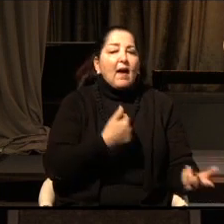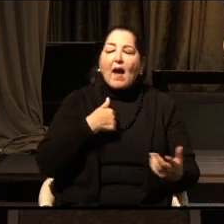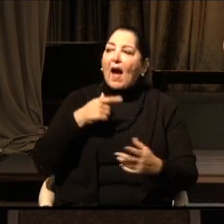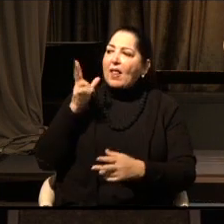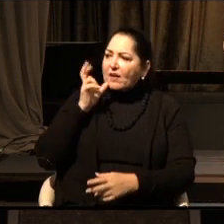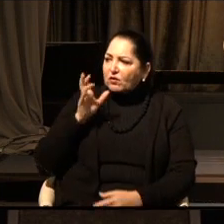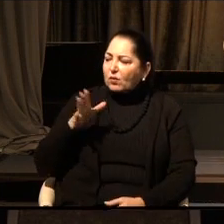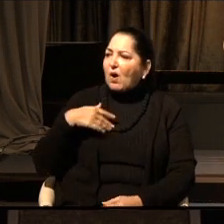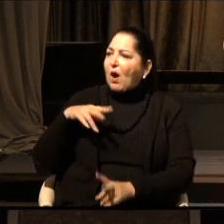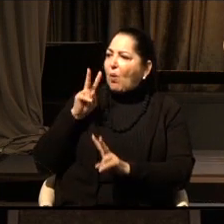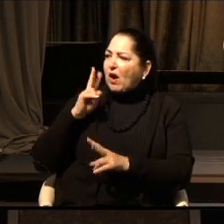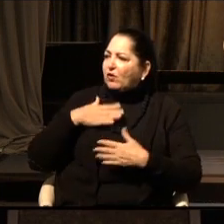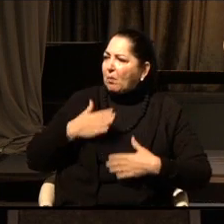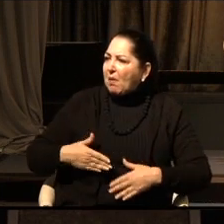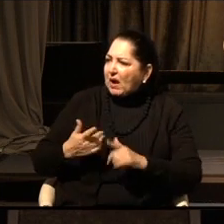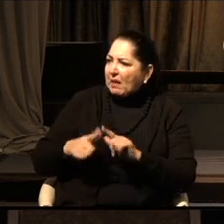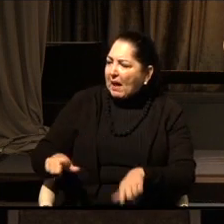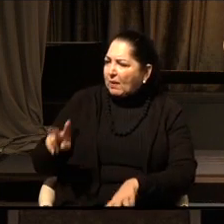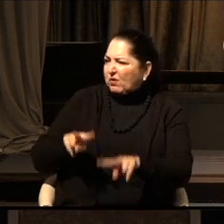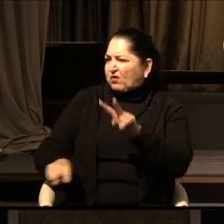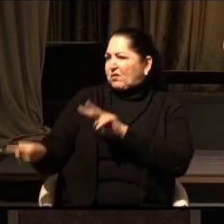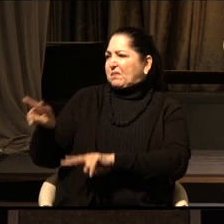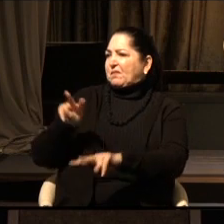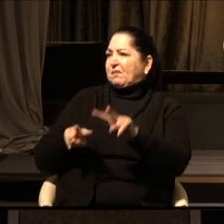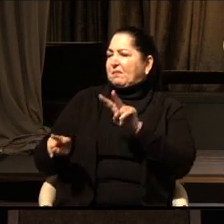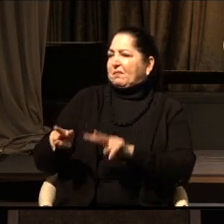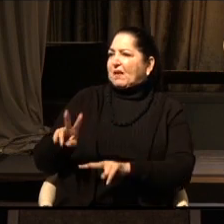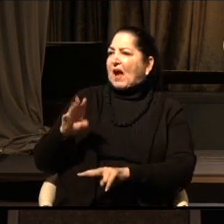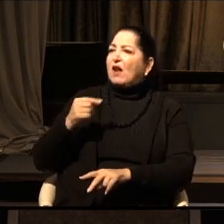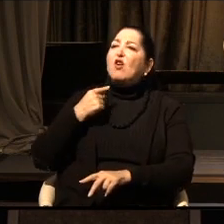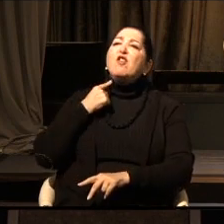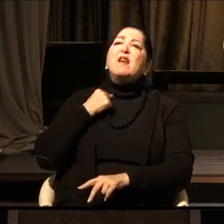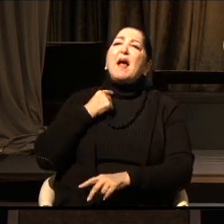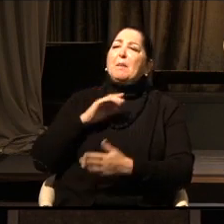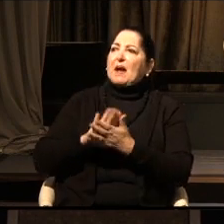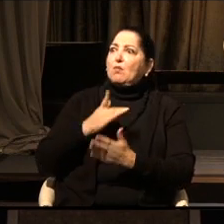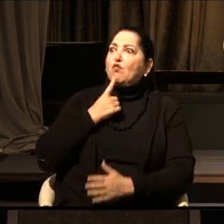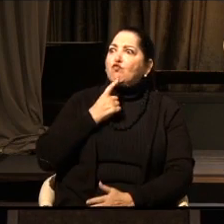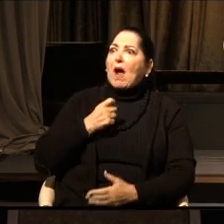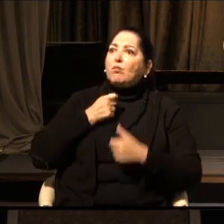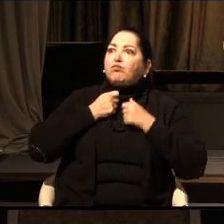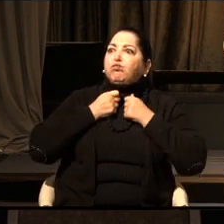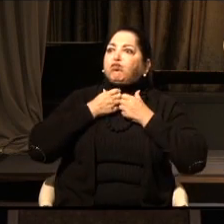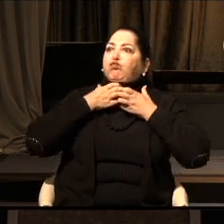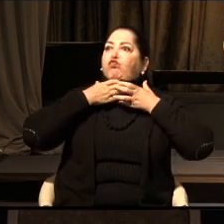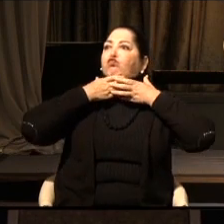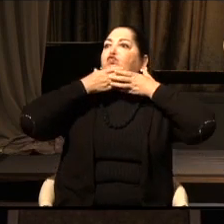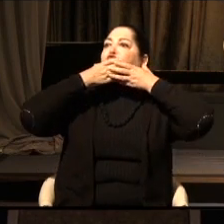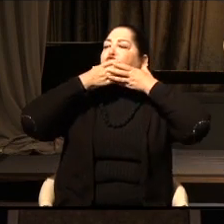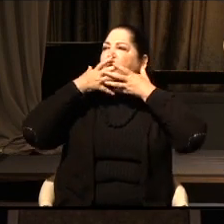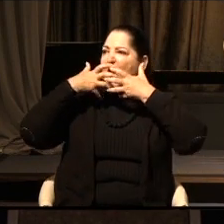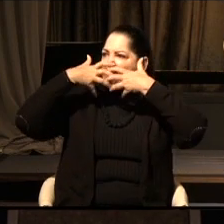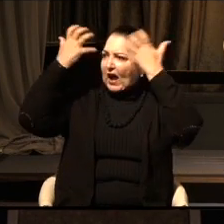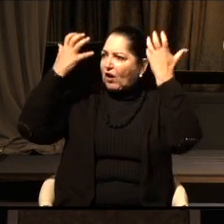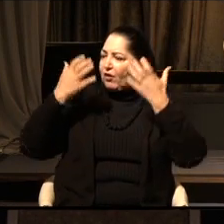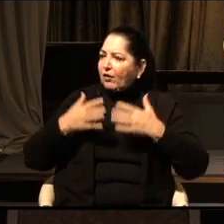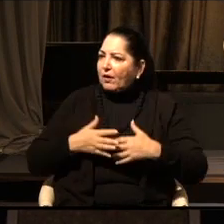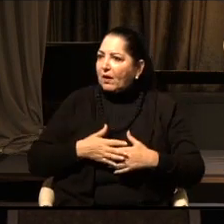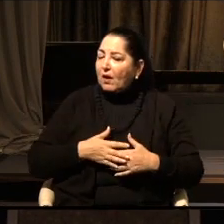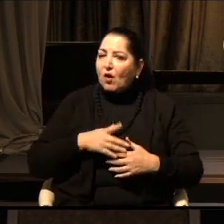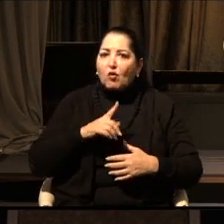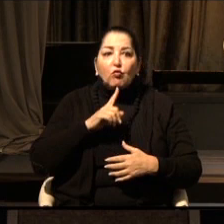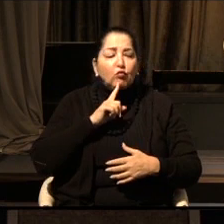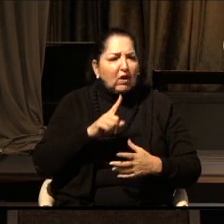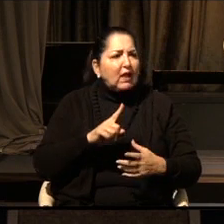get agitated, and her neck turn red. It's really annoying to see them control the media and all